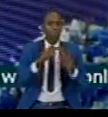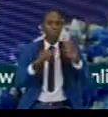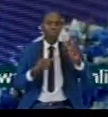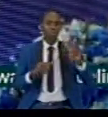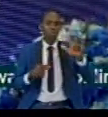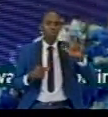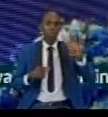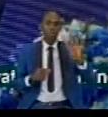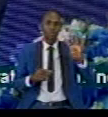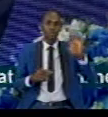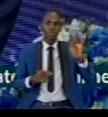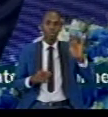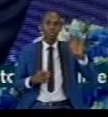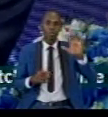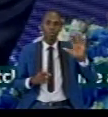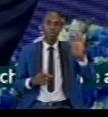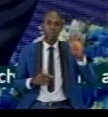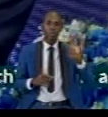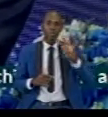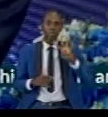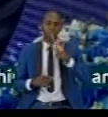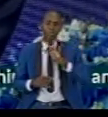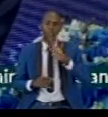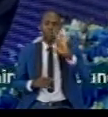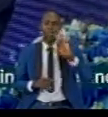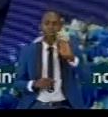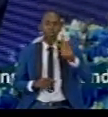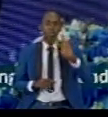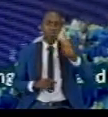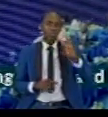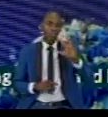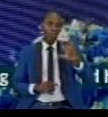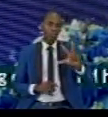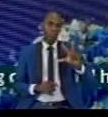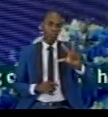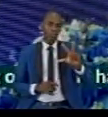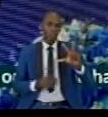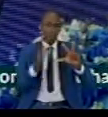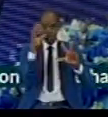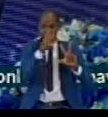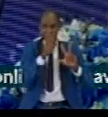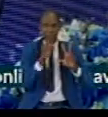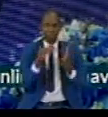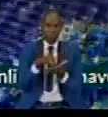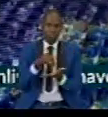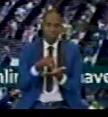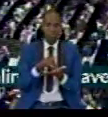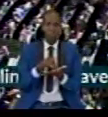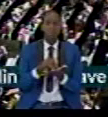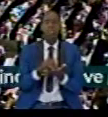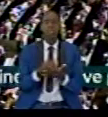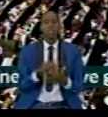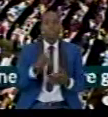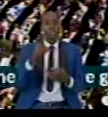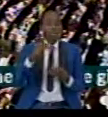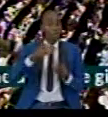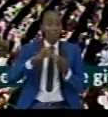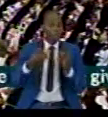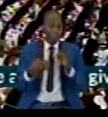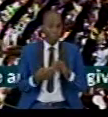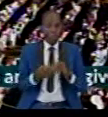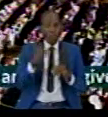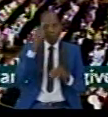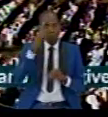two six three I repeat it again those on radio or television